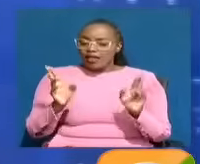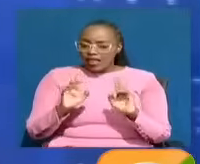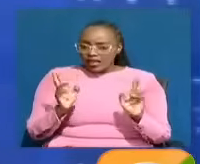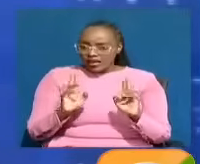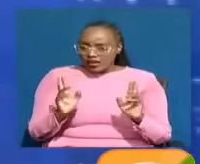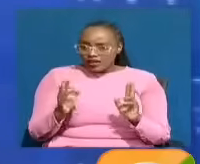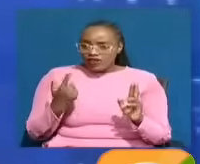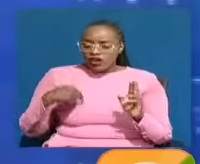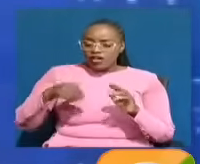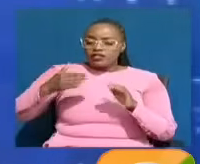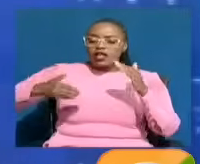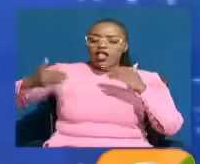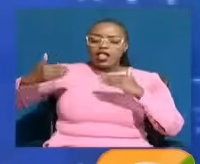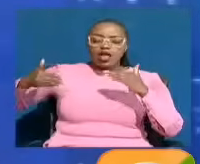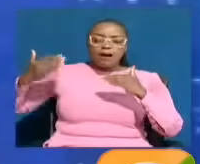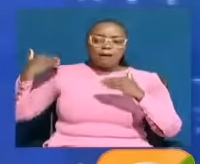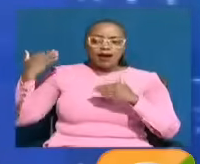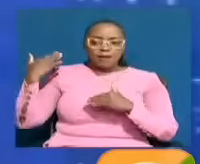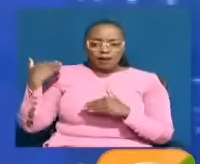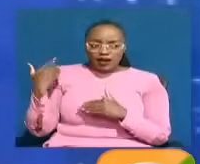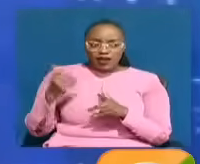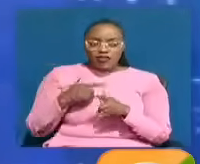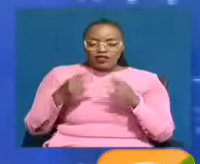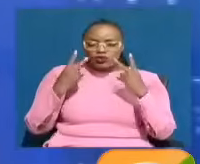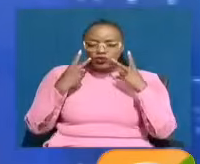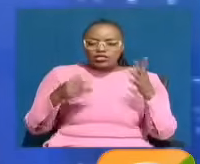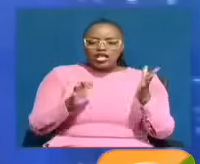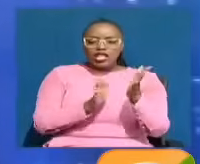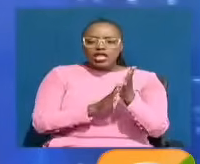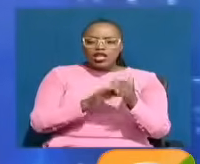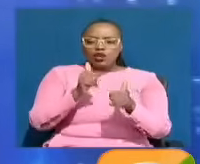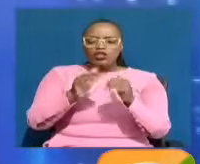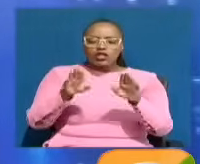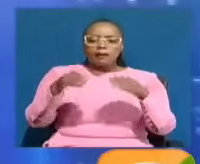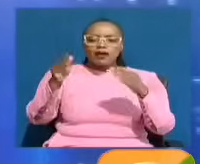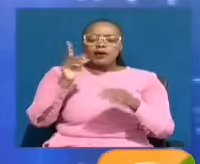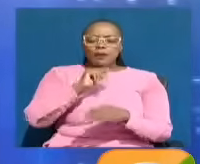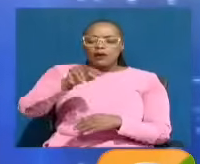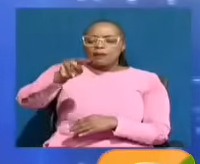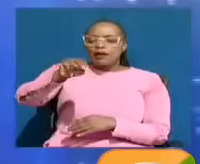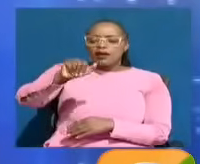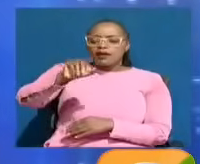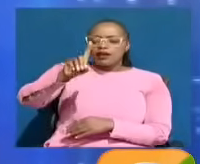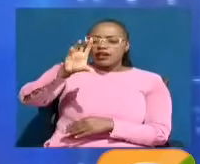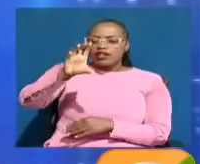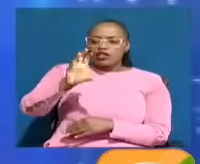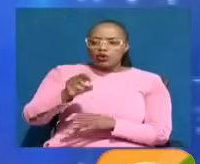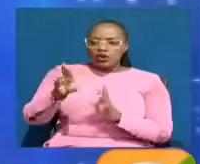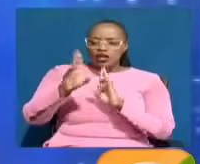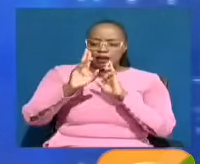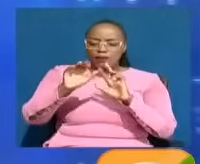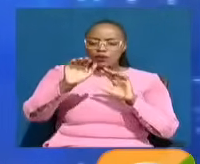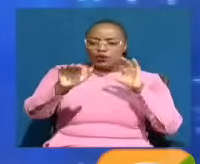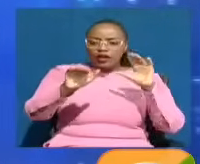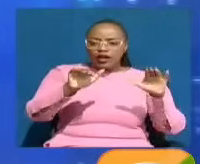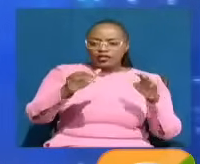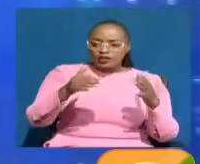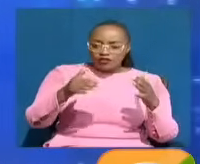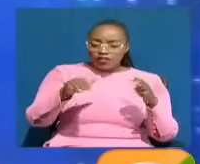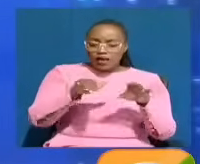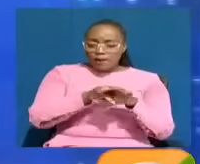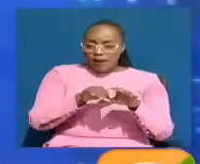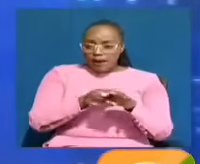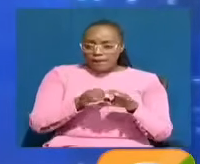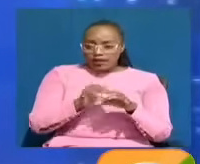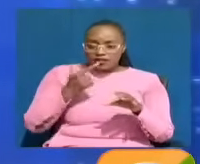we're going back again to look at what recommendations have been given in the NADCO report, and then we're going to ask the relevant authorities, because